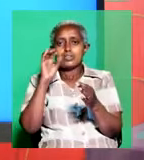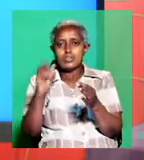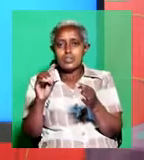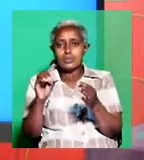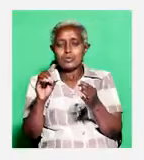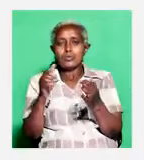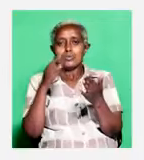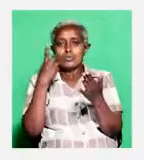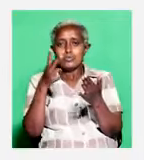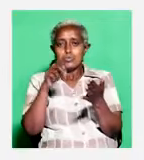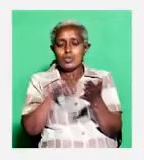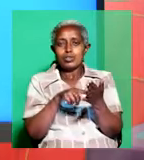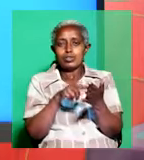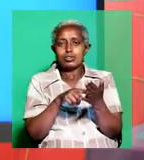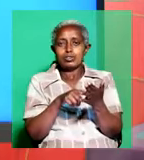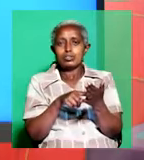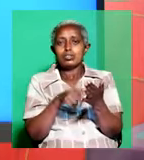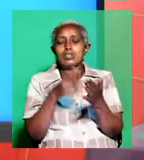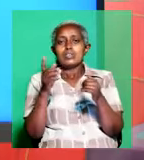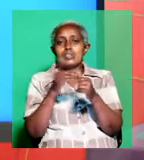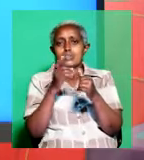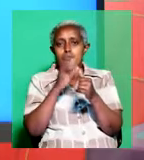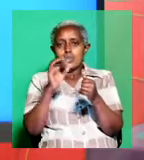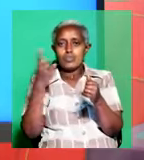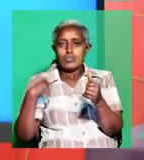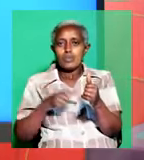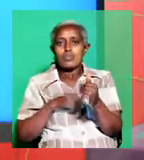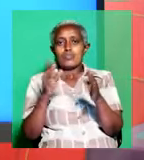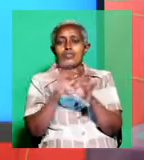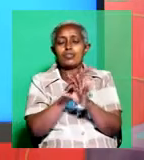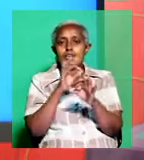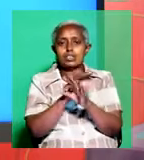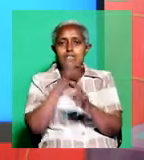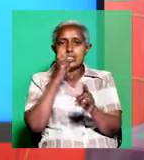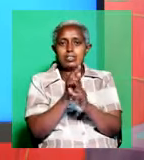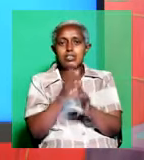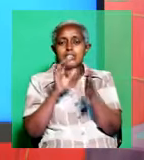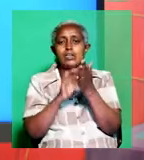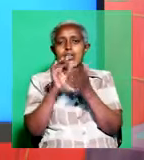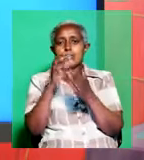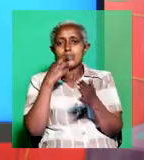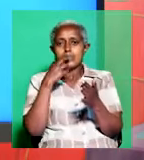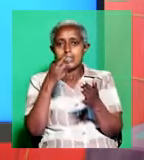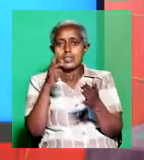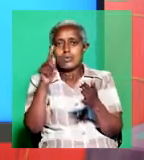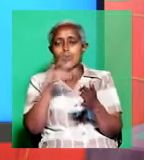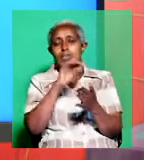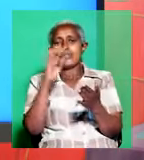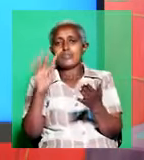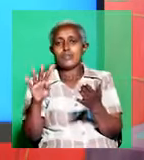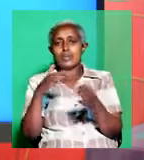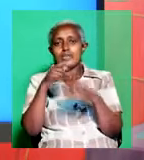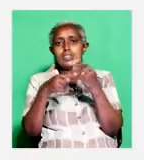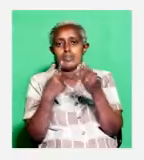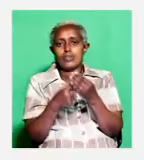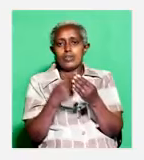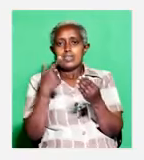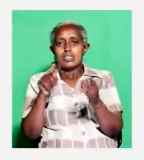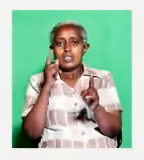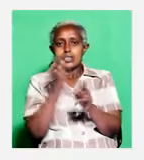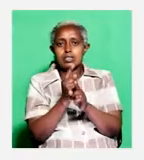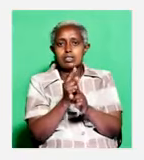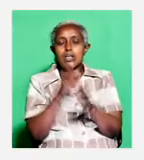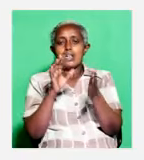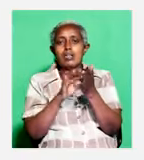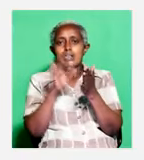2 points, these points are in the domain of our function, so the critical numbers are 1 and 4. Therefore, the